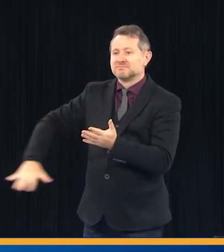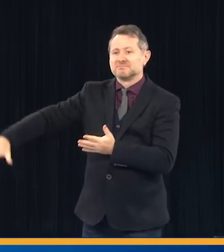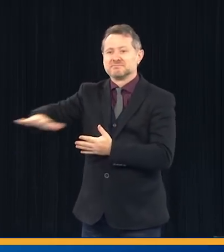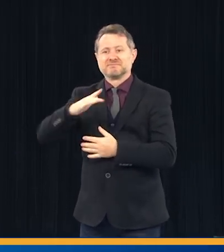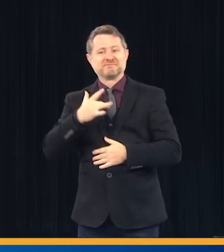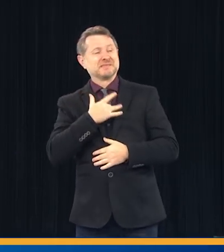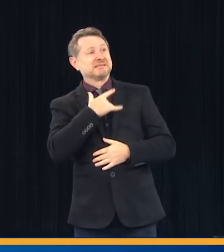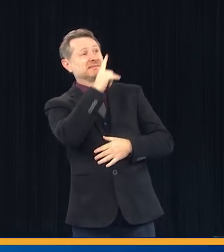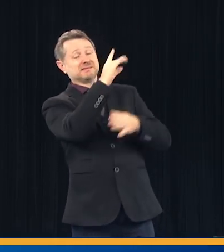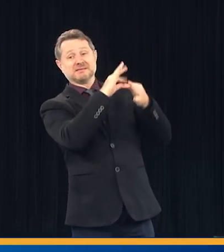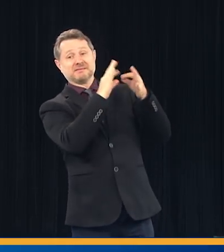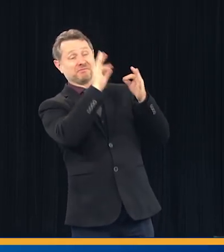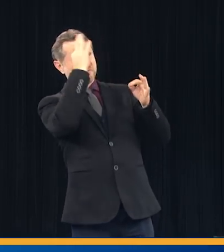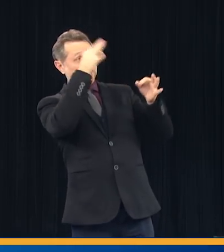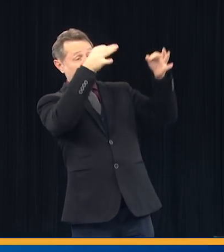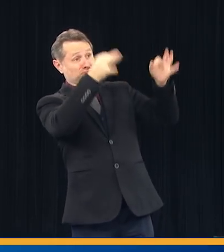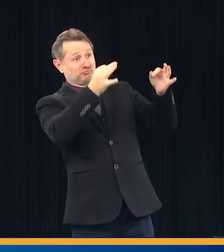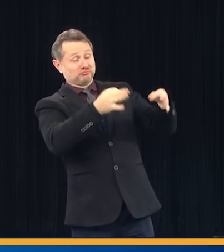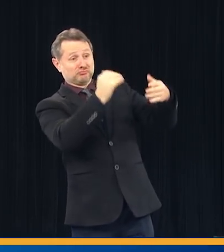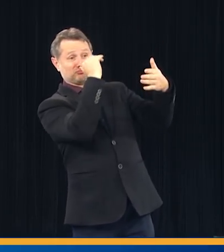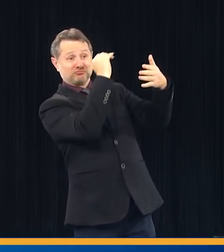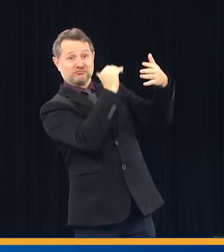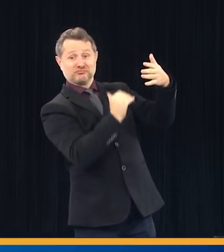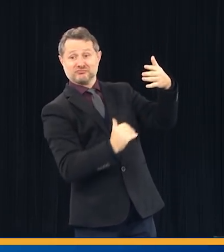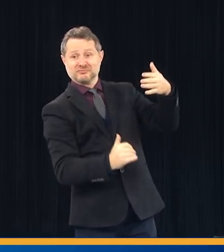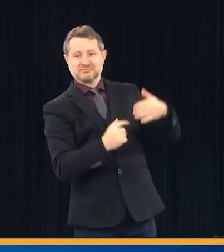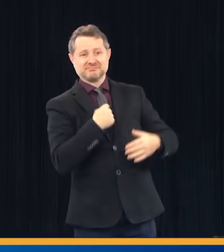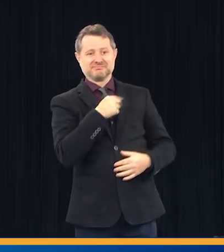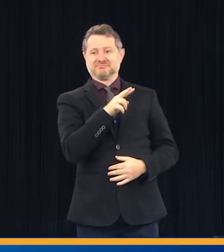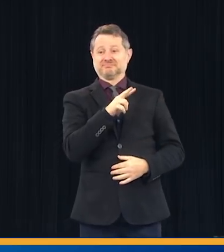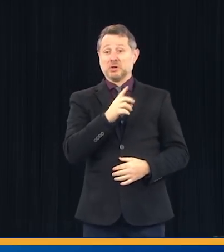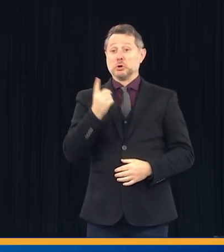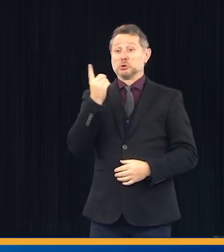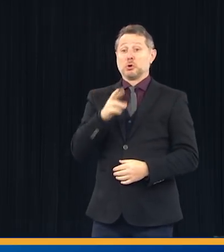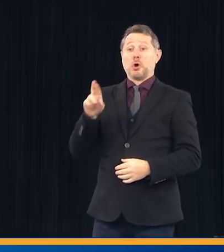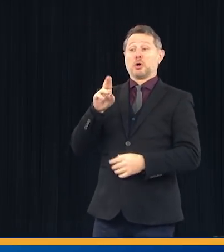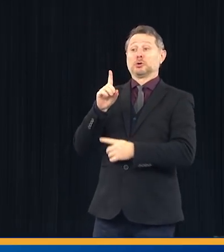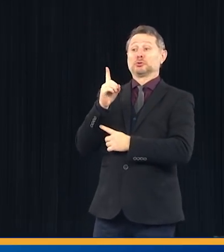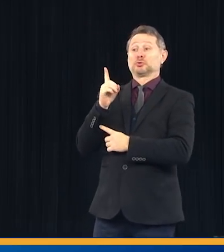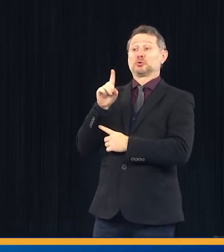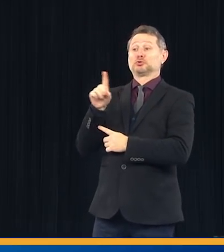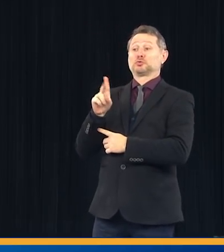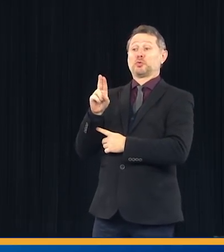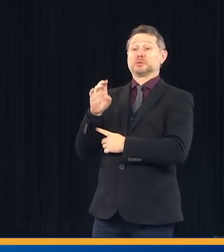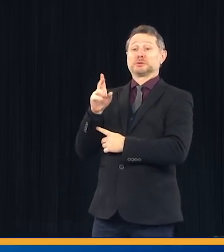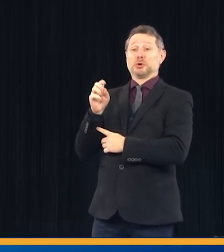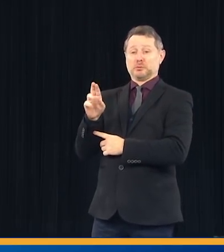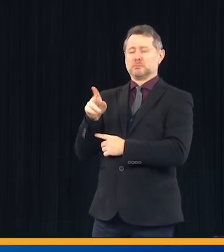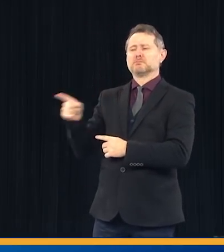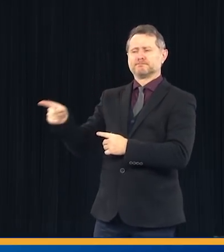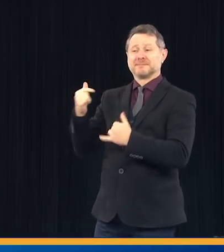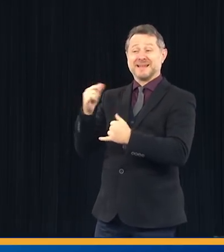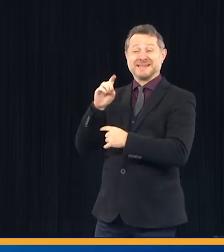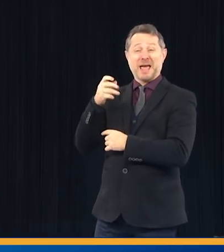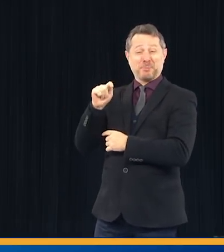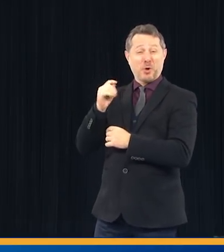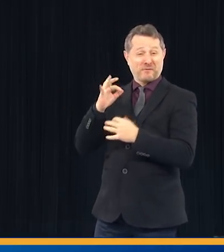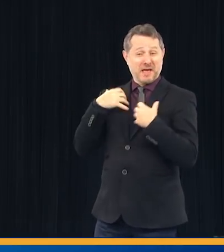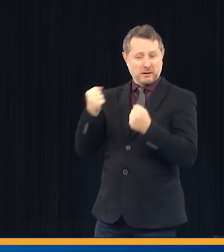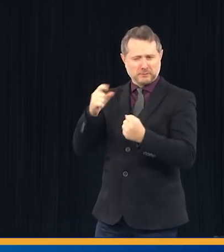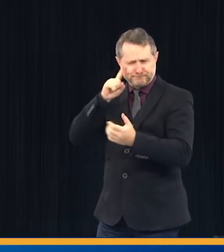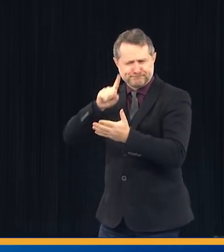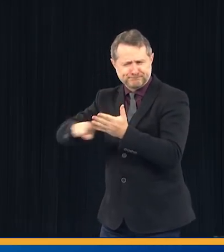issue. Dr. Zucker is looking at that. If we believe the CDC guidelines